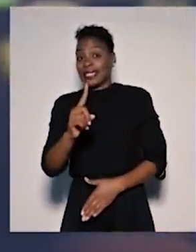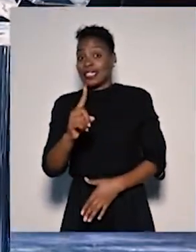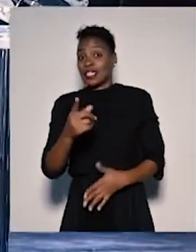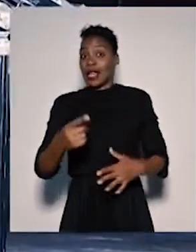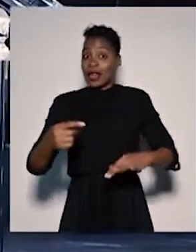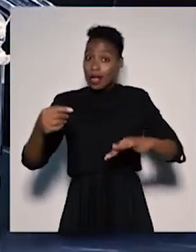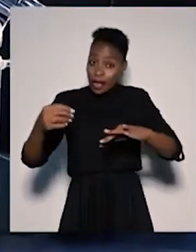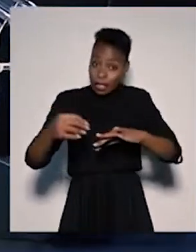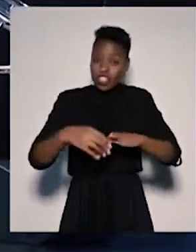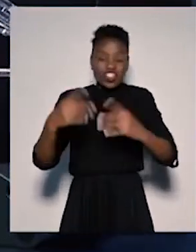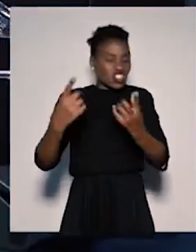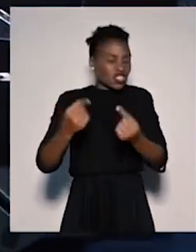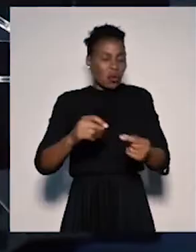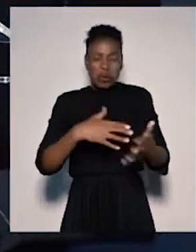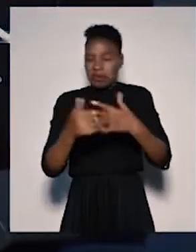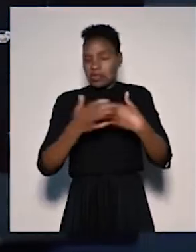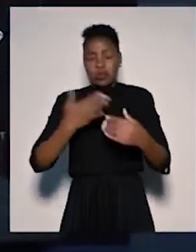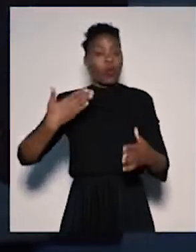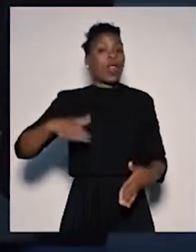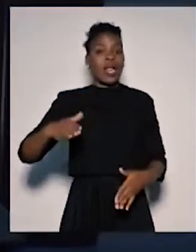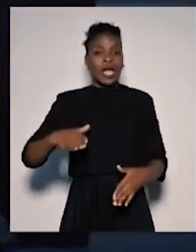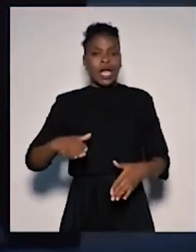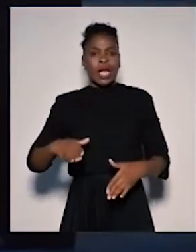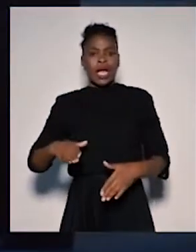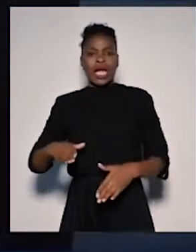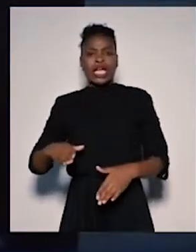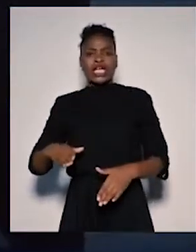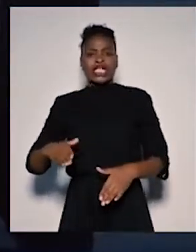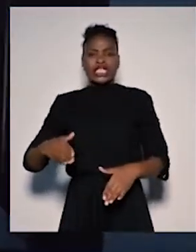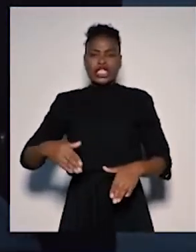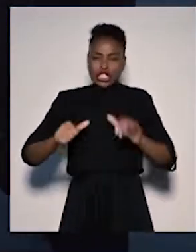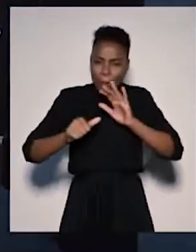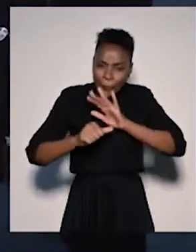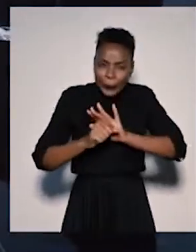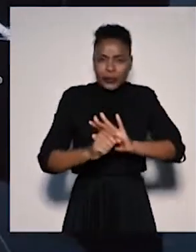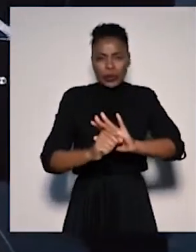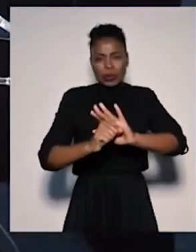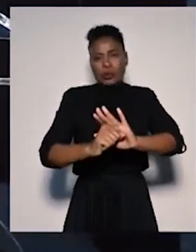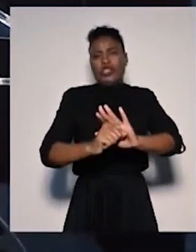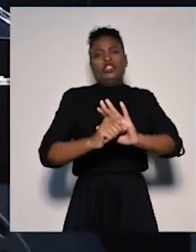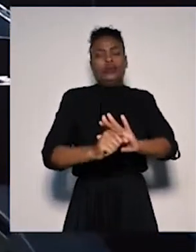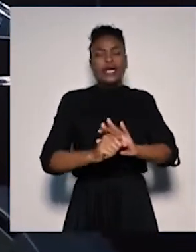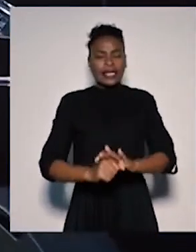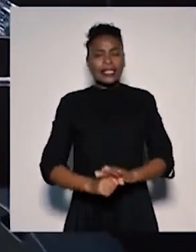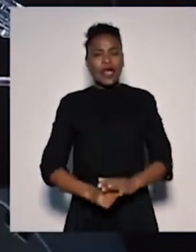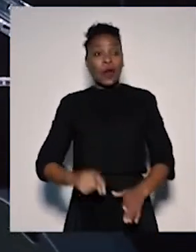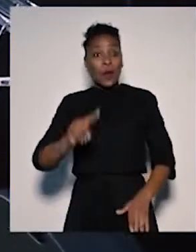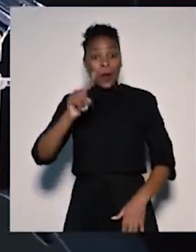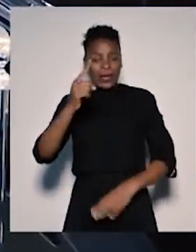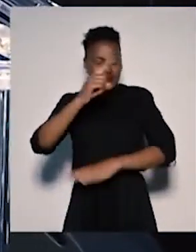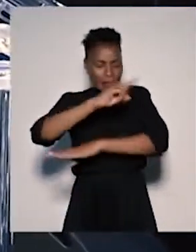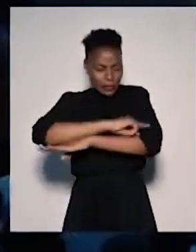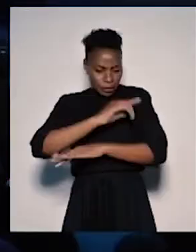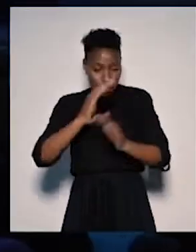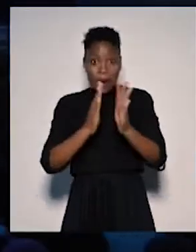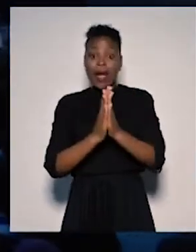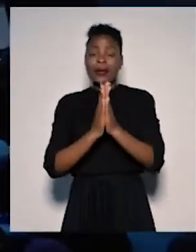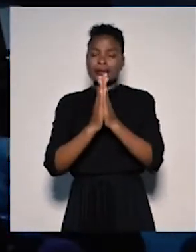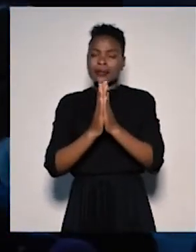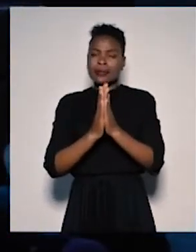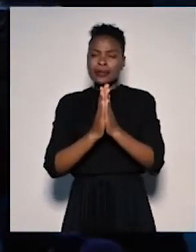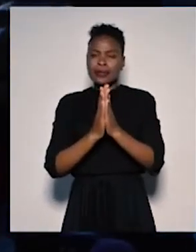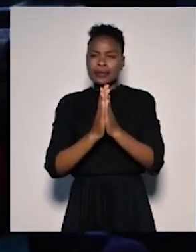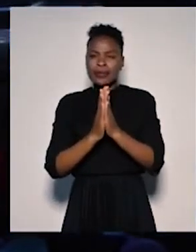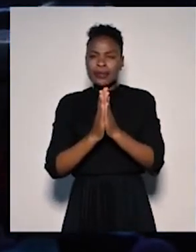So she insisted and kept on praying until one day when she prayed,